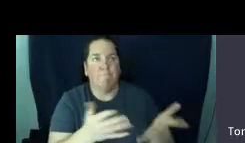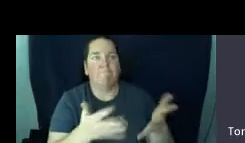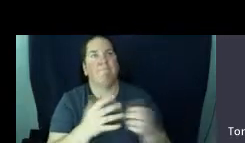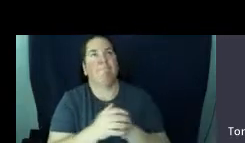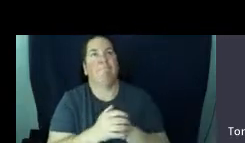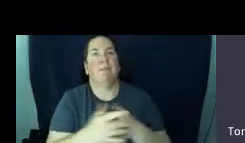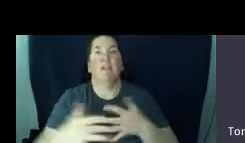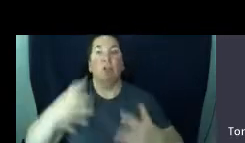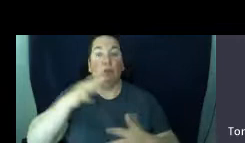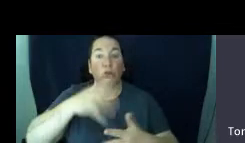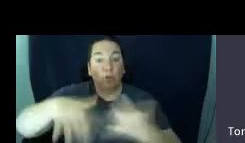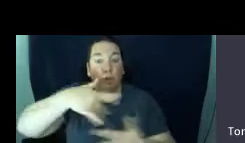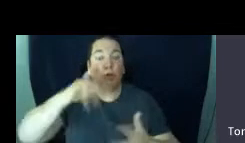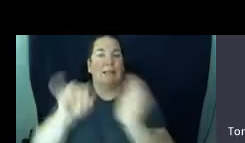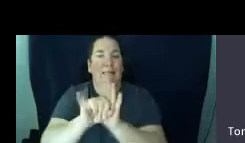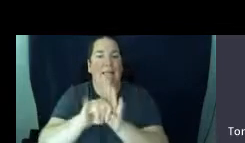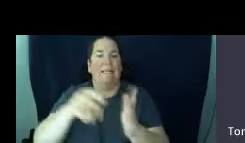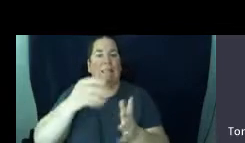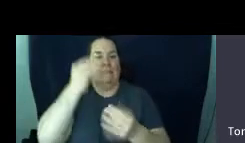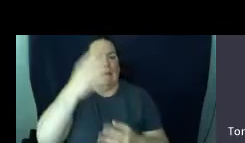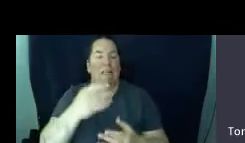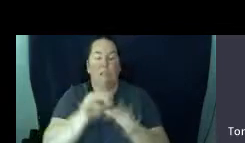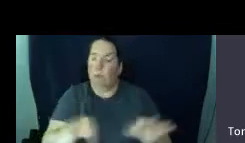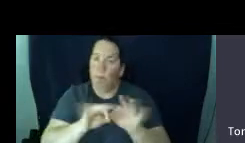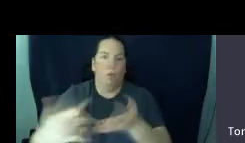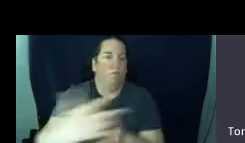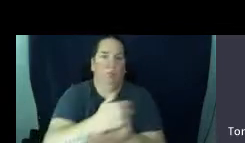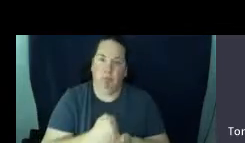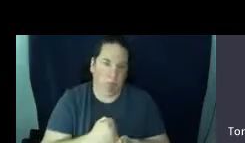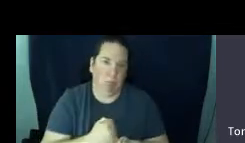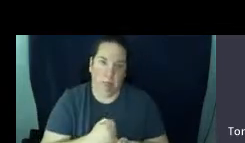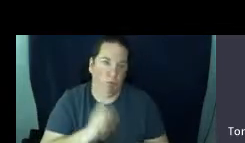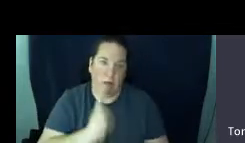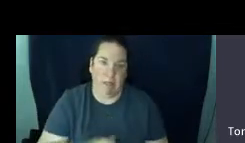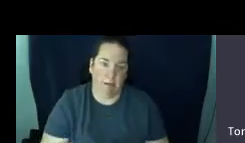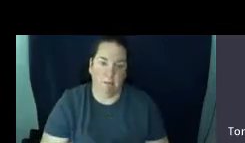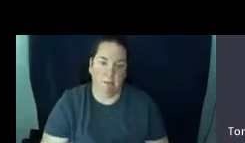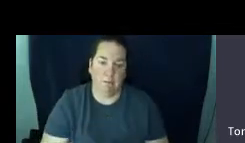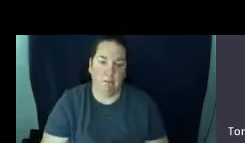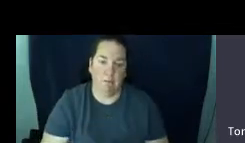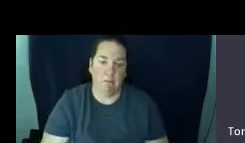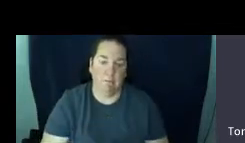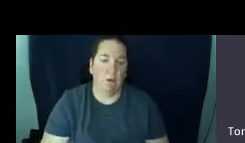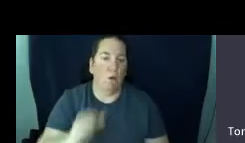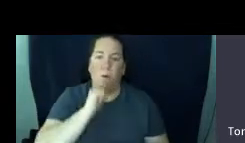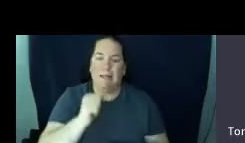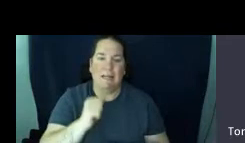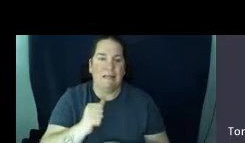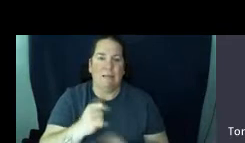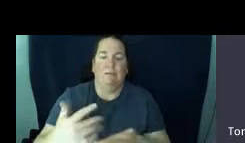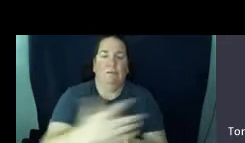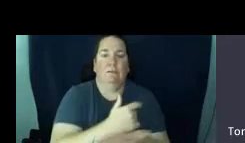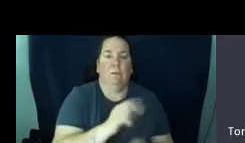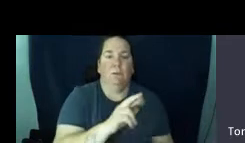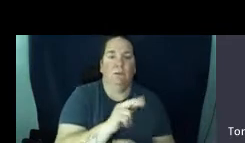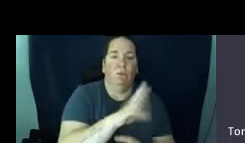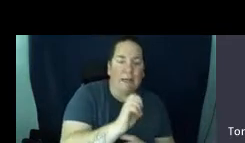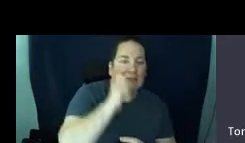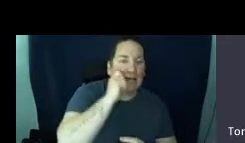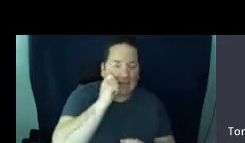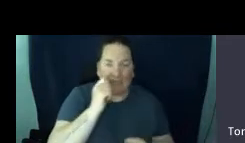social identity data, because the as a reminder, right, we didn't collect race and ethnicity in Vermont until